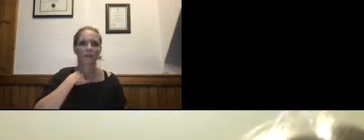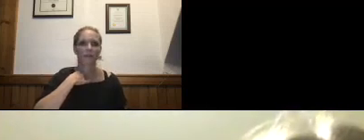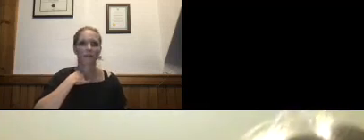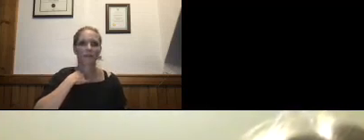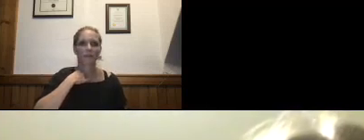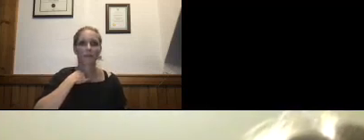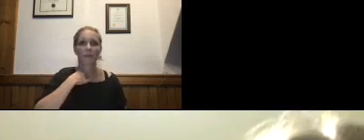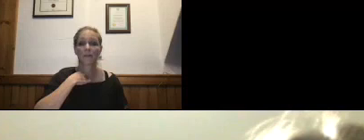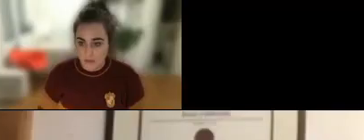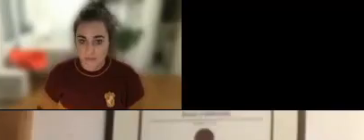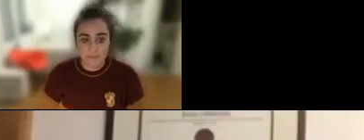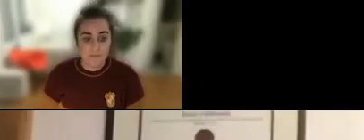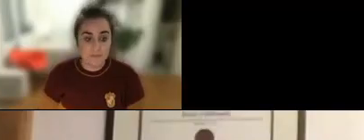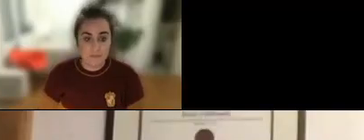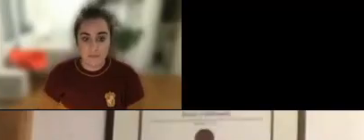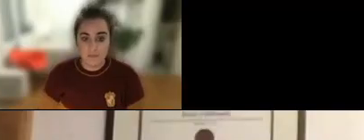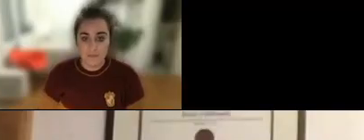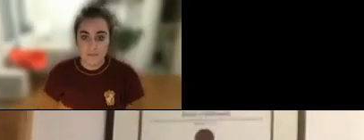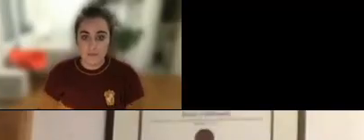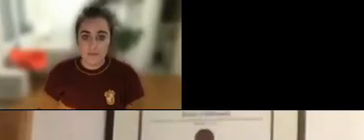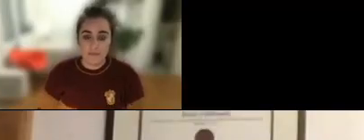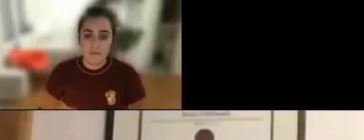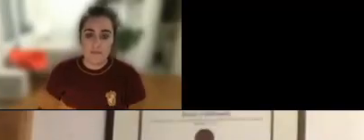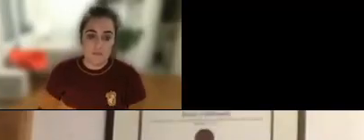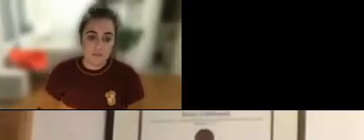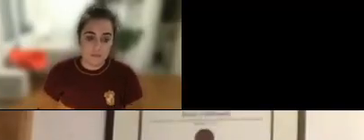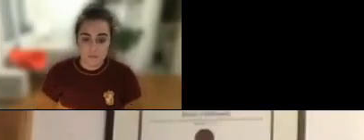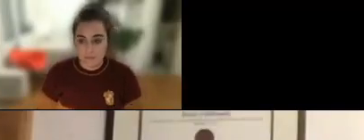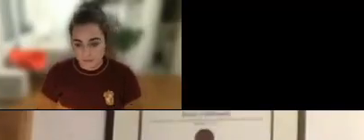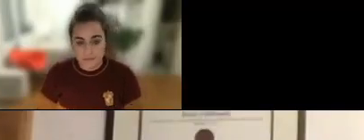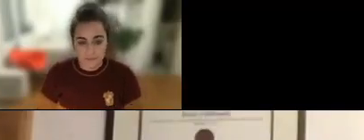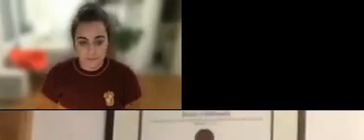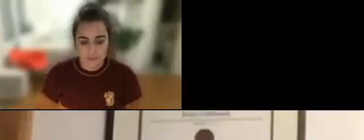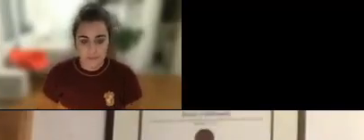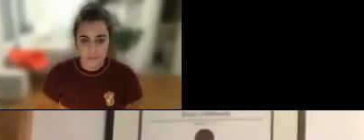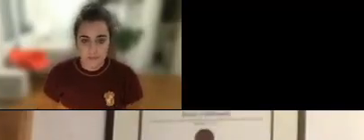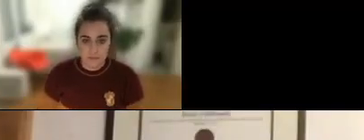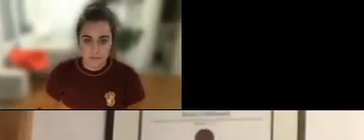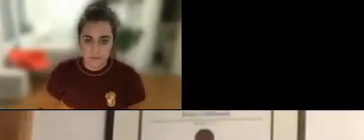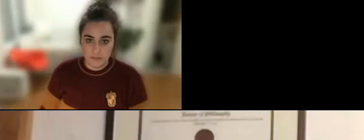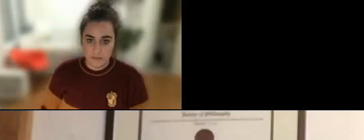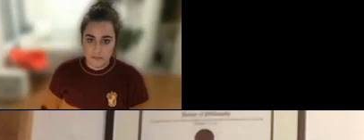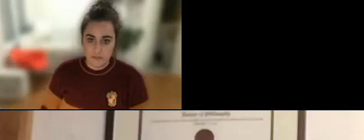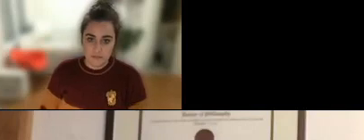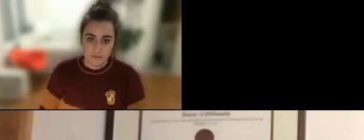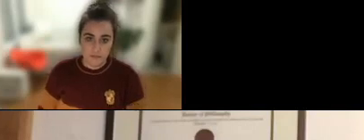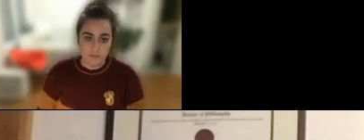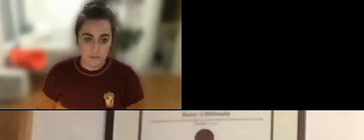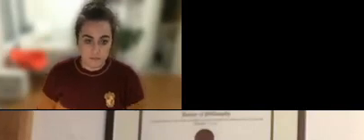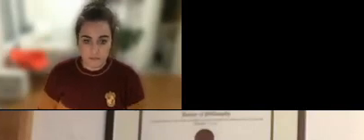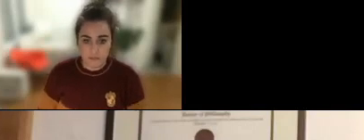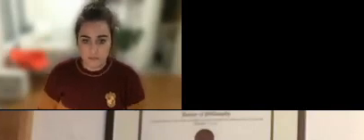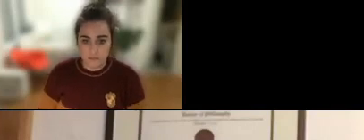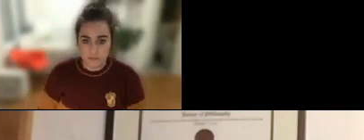about being developed by Novartis, one of the splice modulators, that was not originally intended